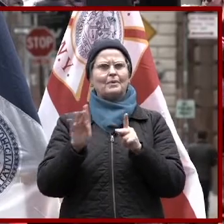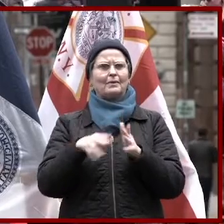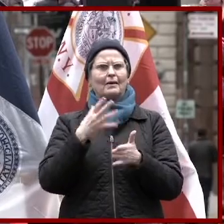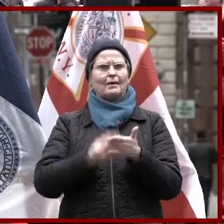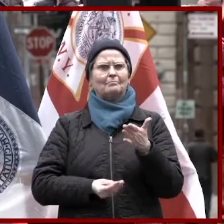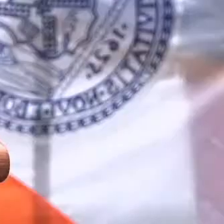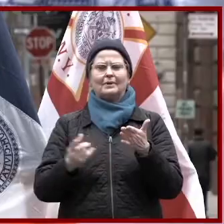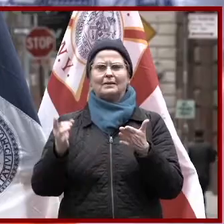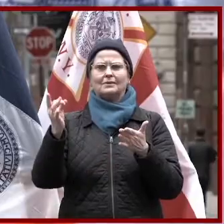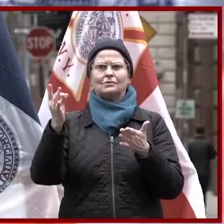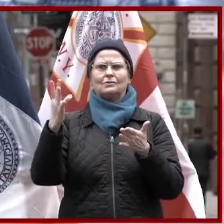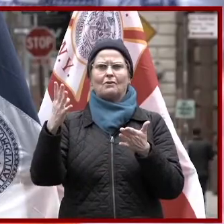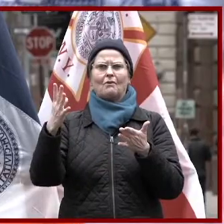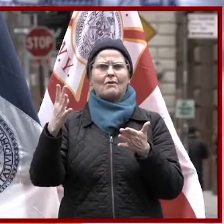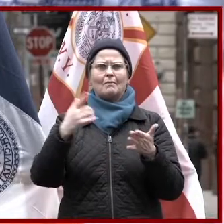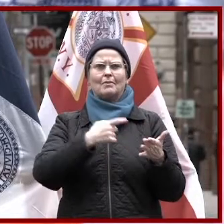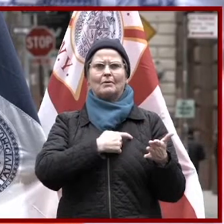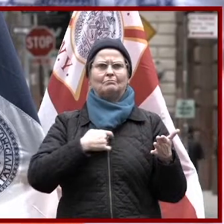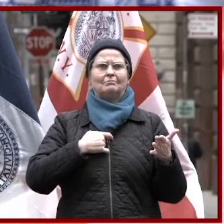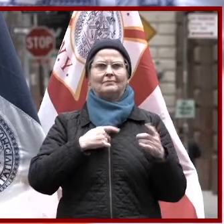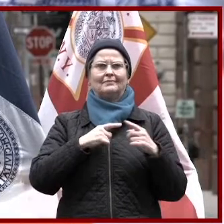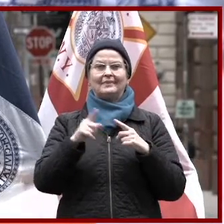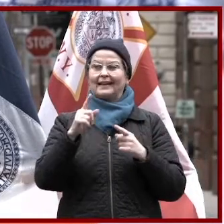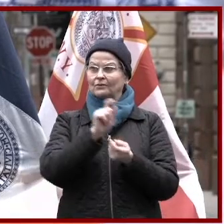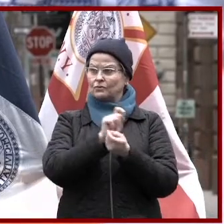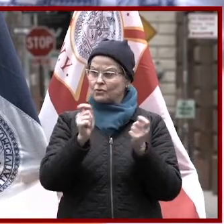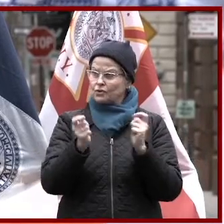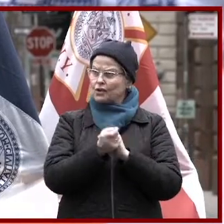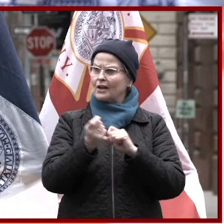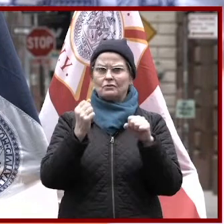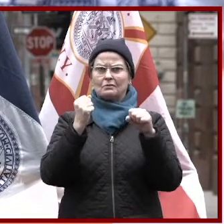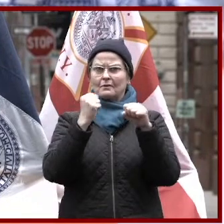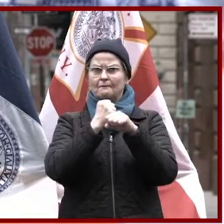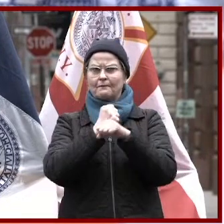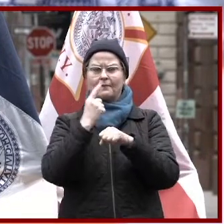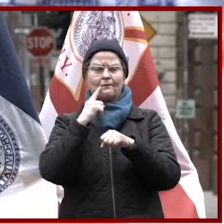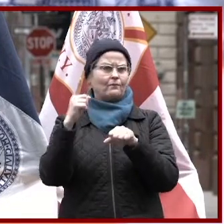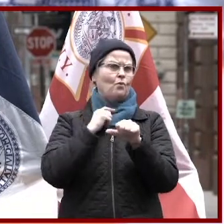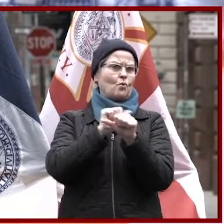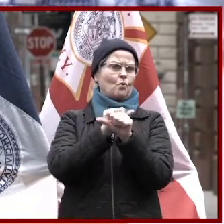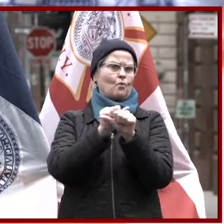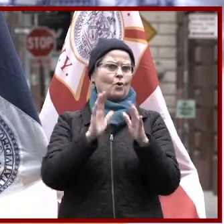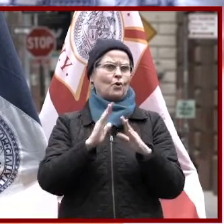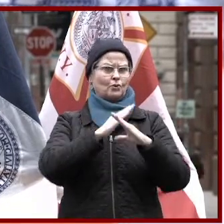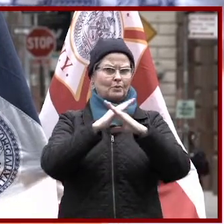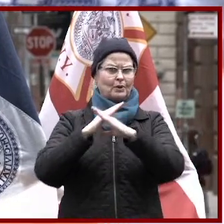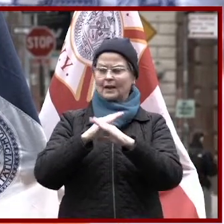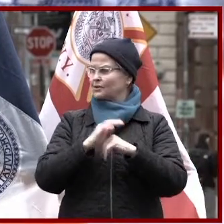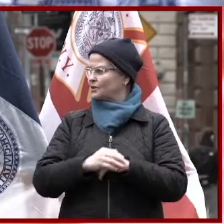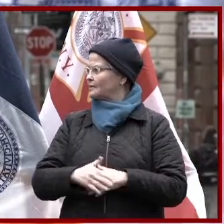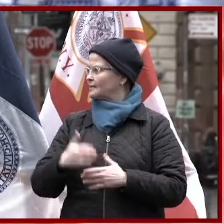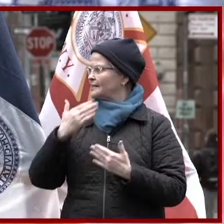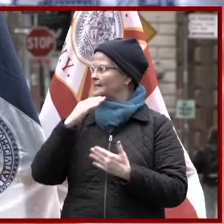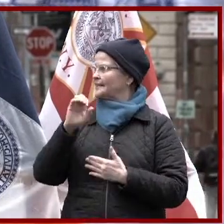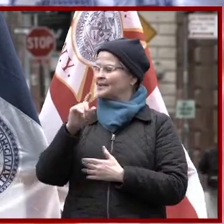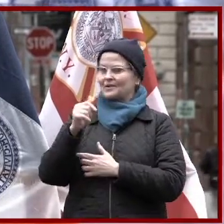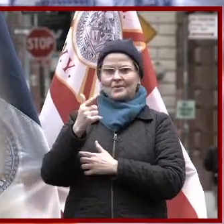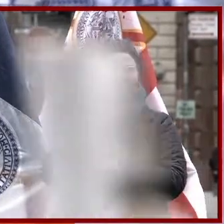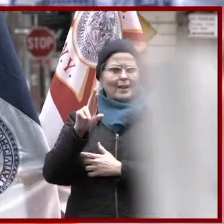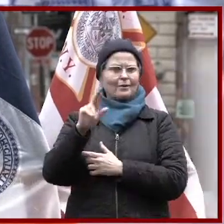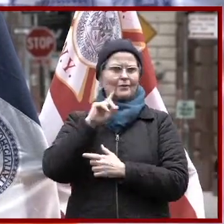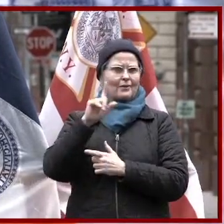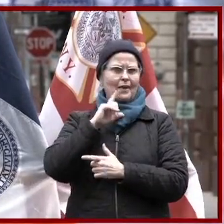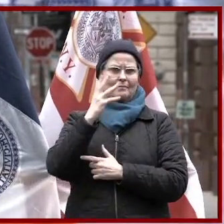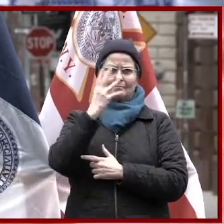horrific tragedy that forever changed the fight for workers' protections. Thank you, Edgar, my dear friend, for that